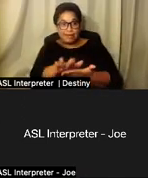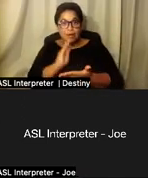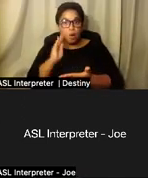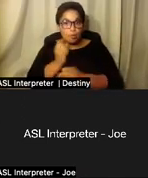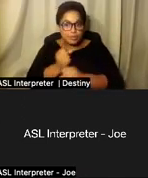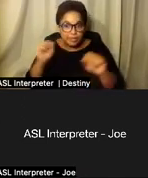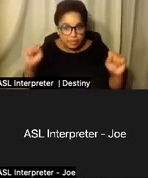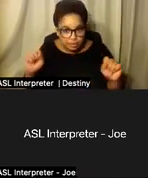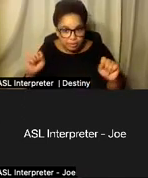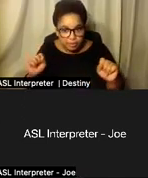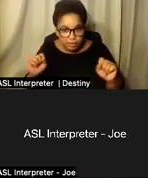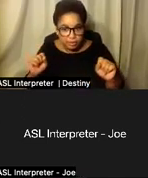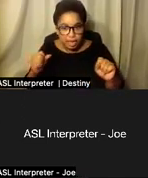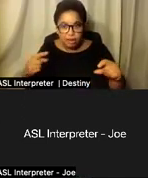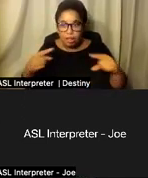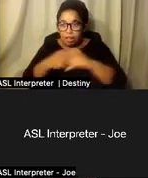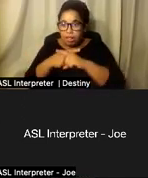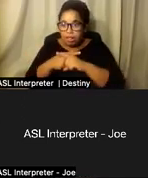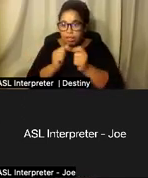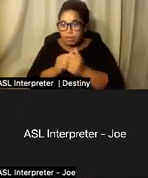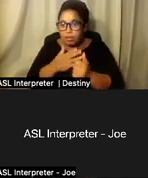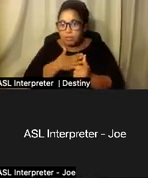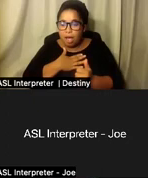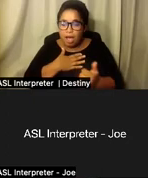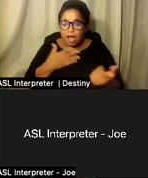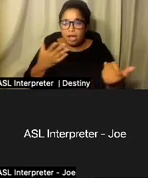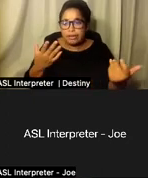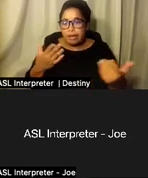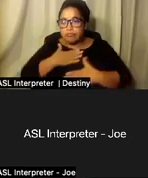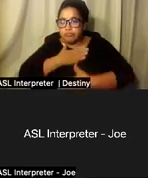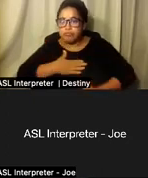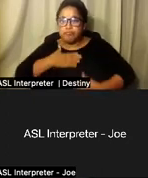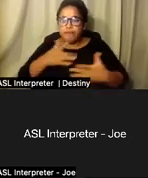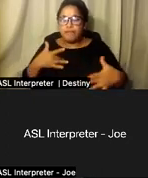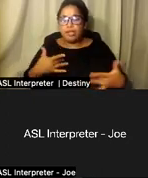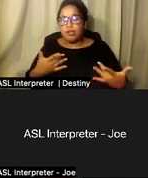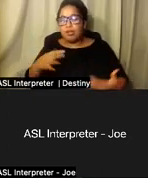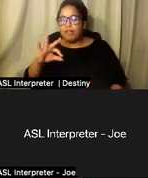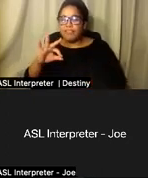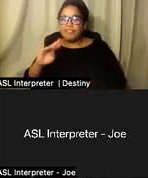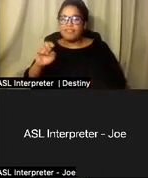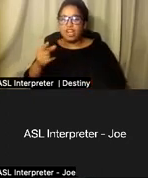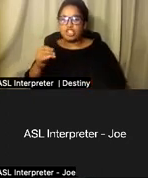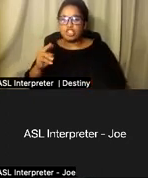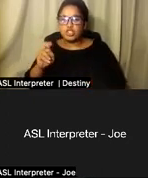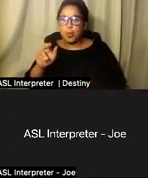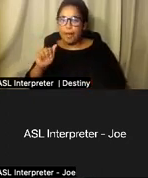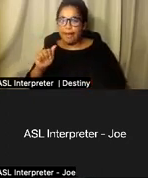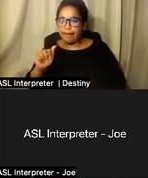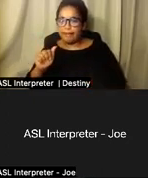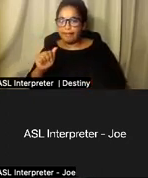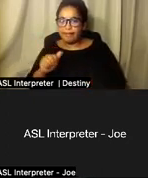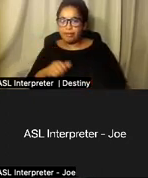safety that may run contrary to your feng shui, right? So think about that, give consideration, but